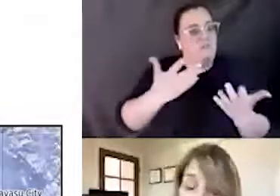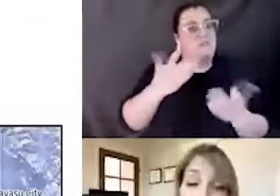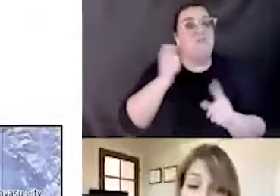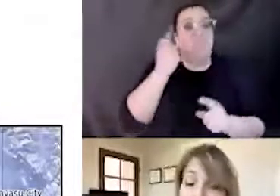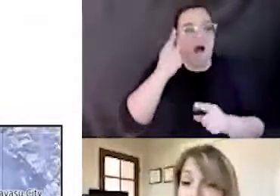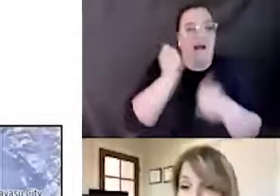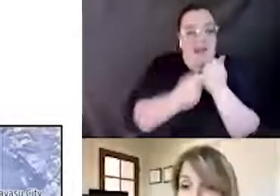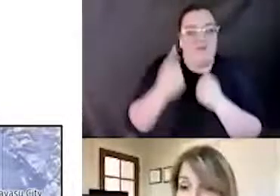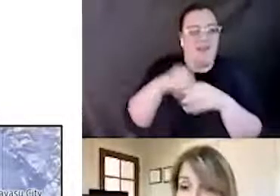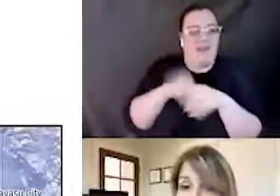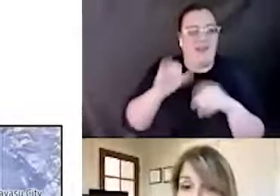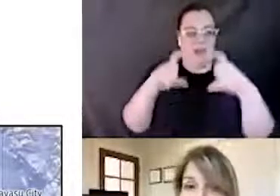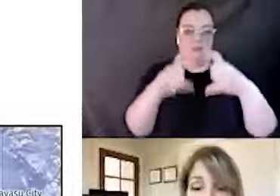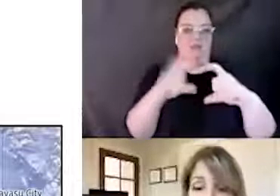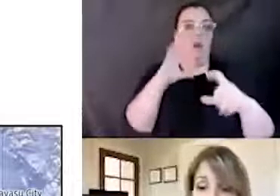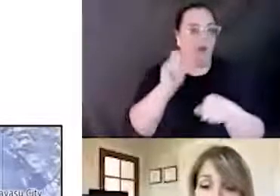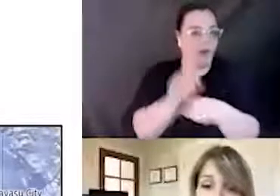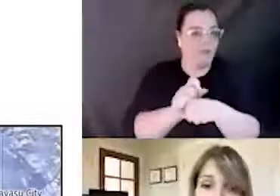feel, going to receive an alert.